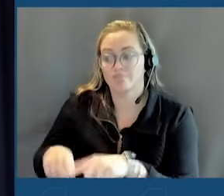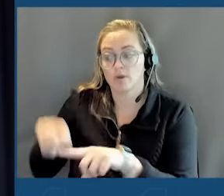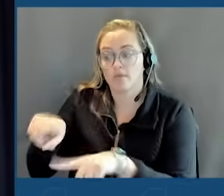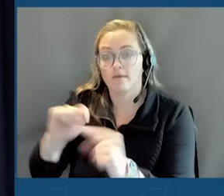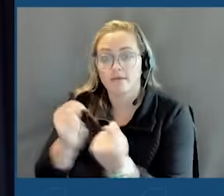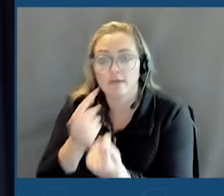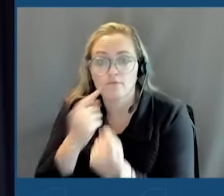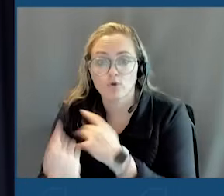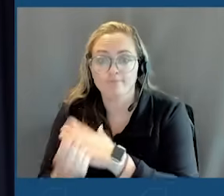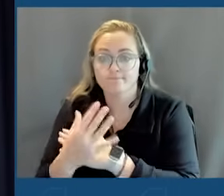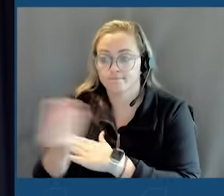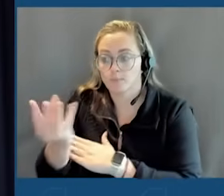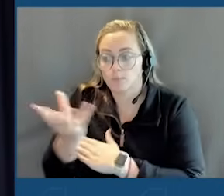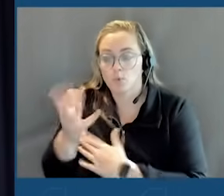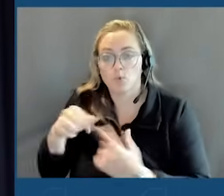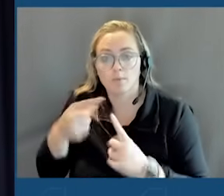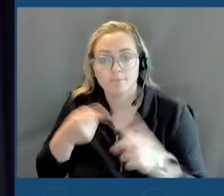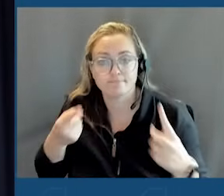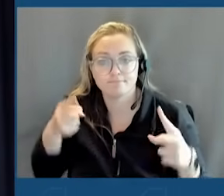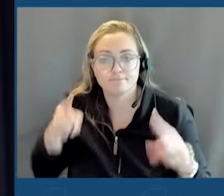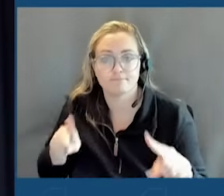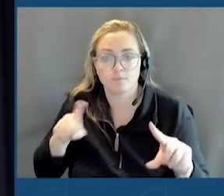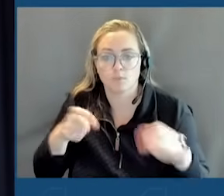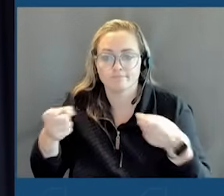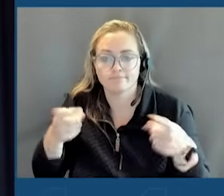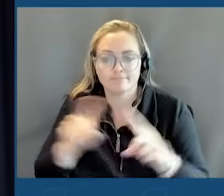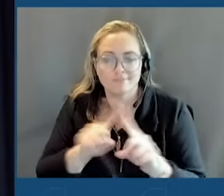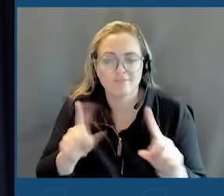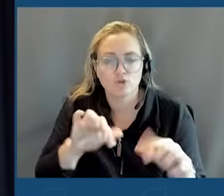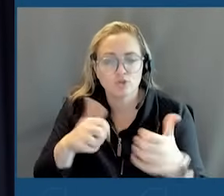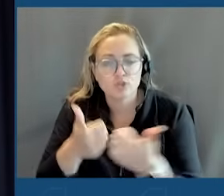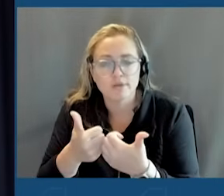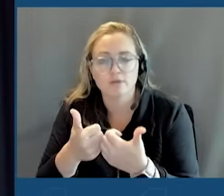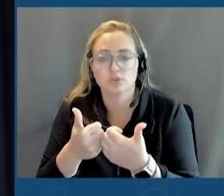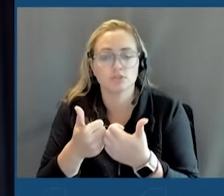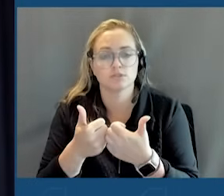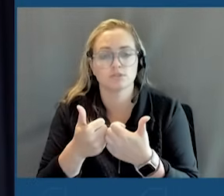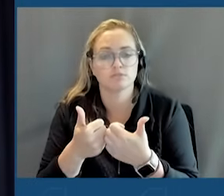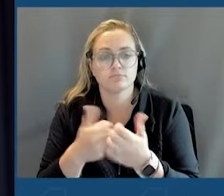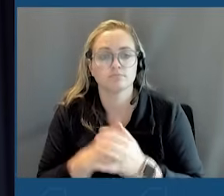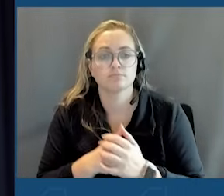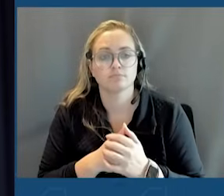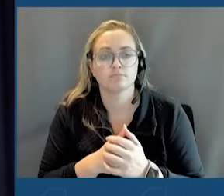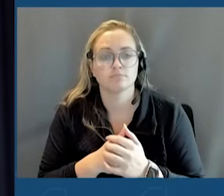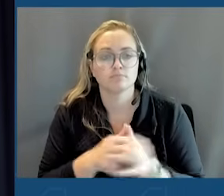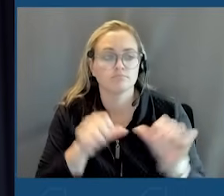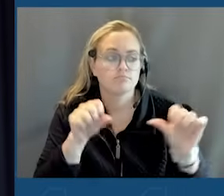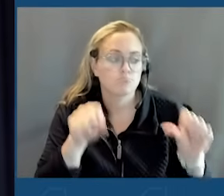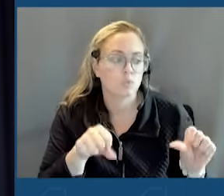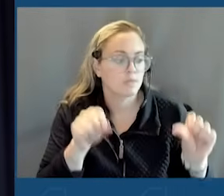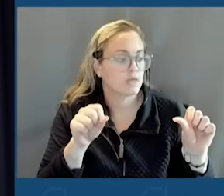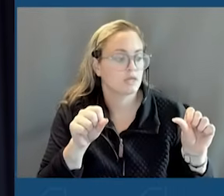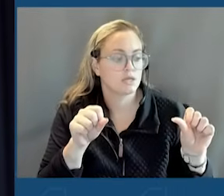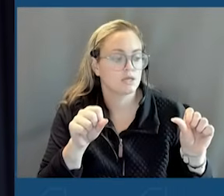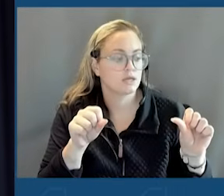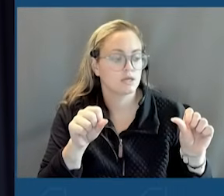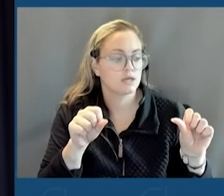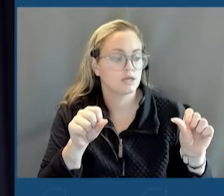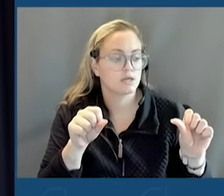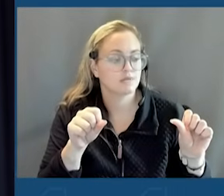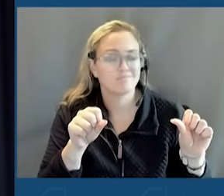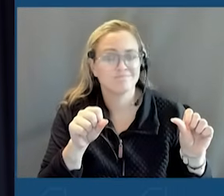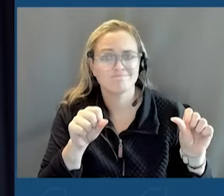advice as we navigate the challenges that come upon us, whether it's a resurgence of